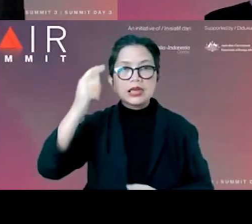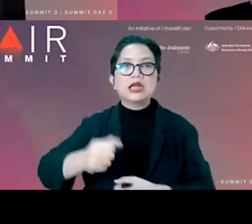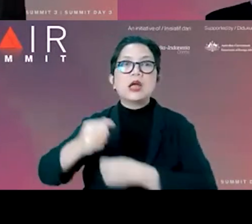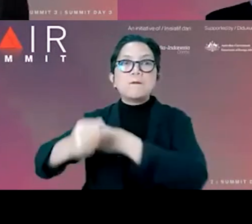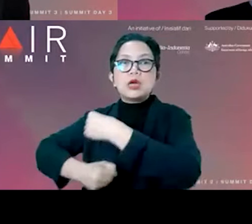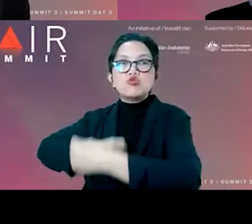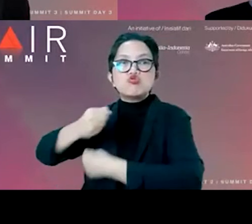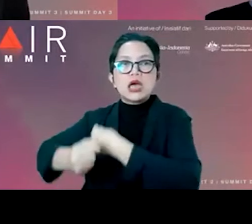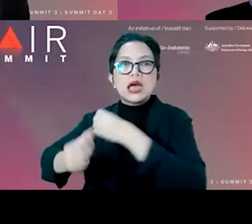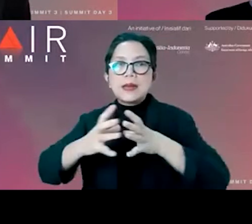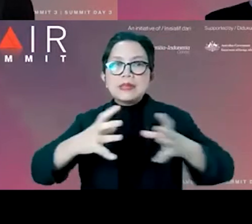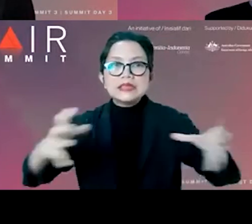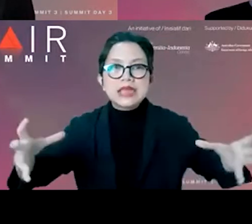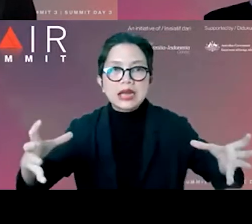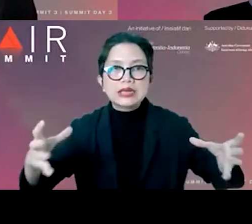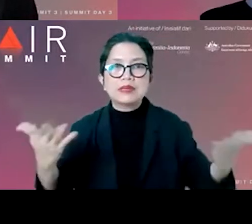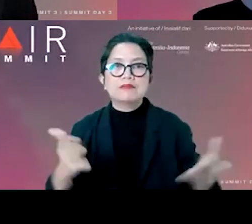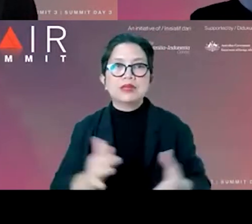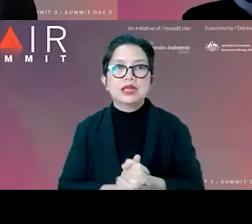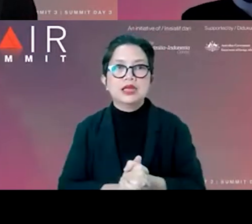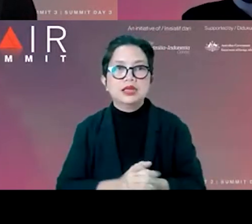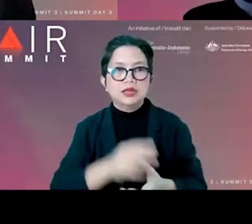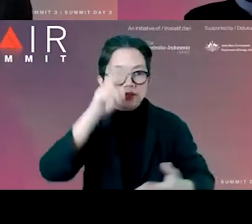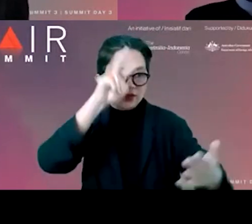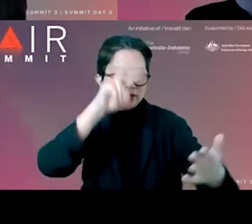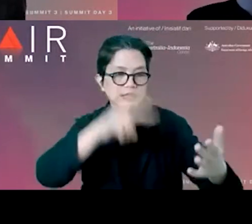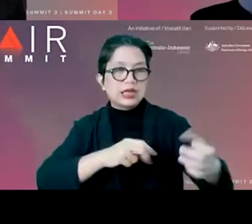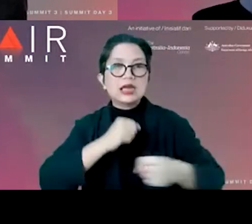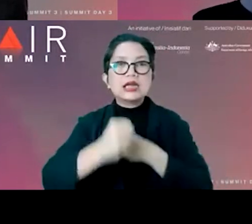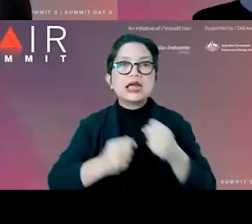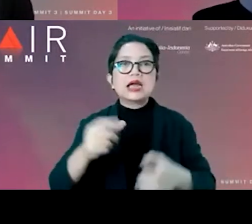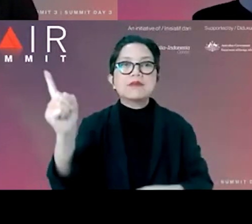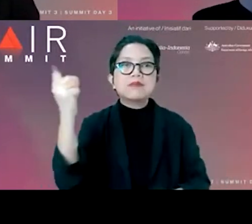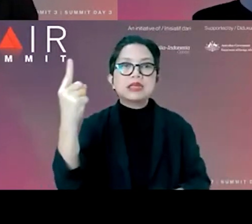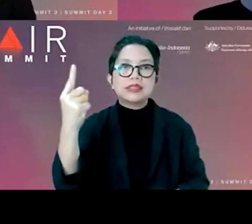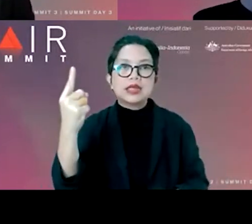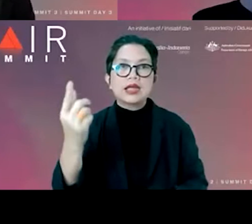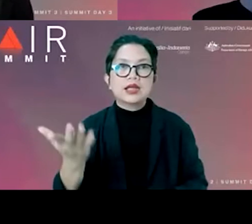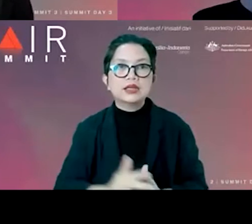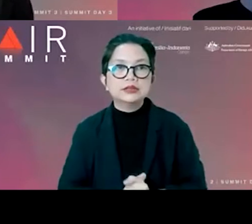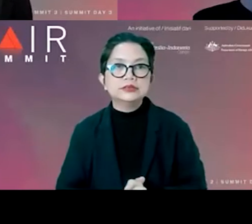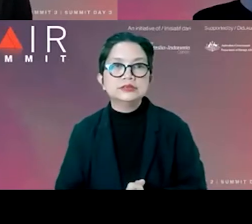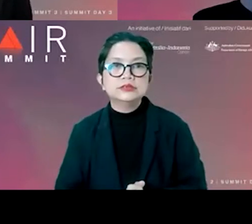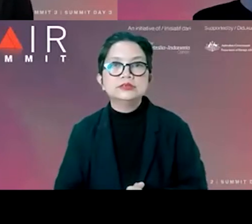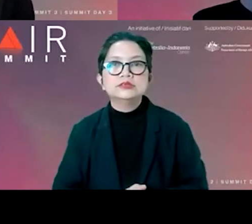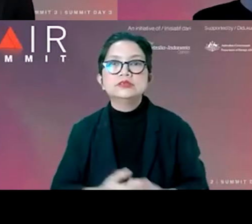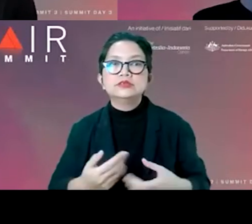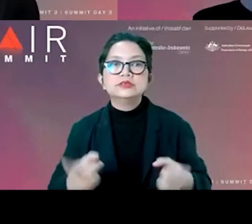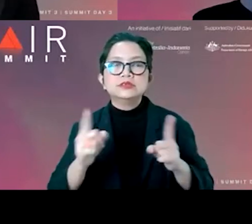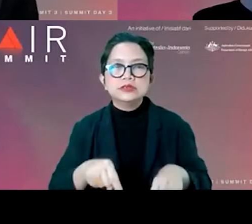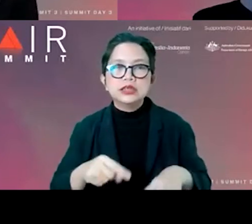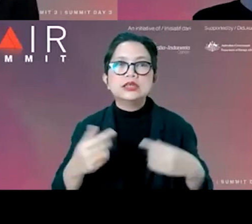moves? And are they starting to come out now? There was an easing of restrictions. We've seen a slight tightening again, et cetera, et